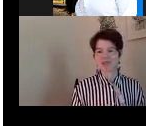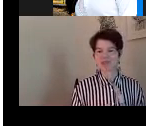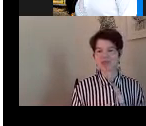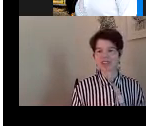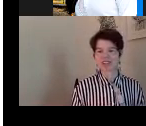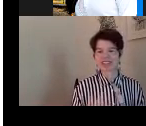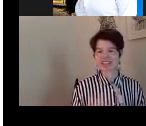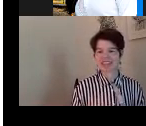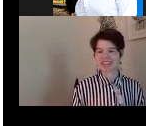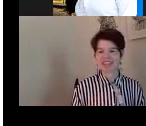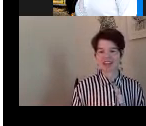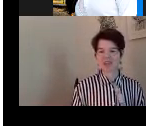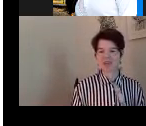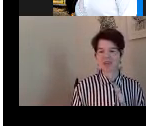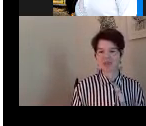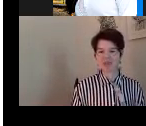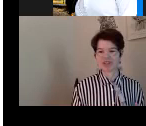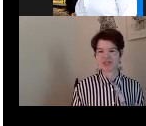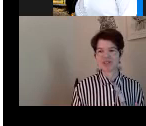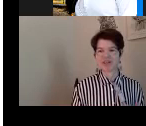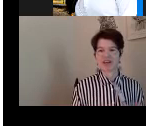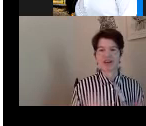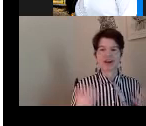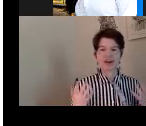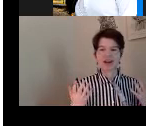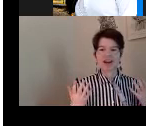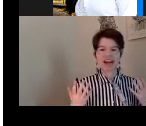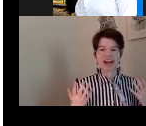stalled for 4 years and the ADA got stalled for 2 years.